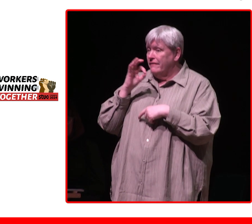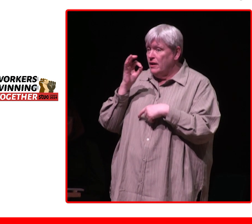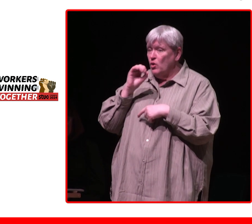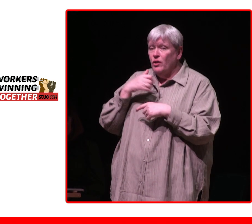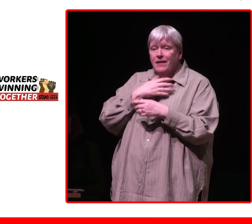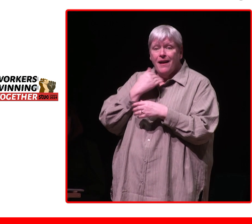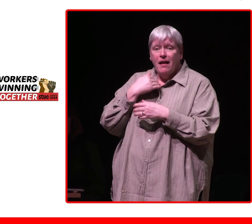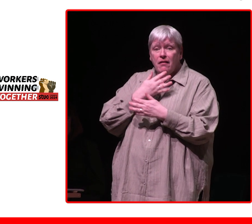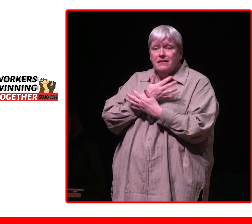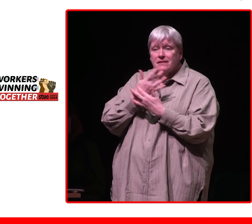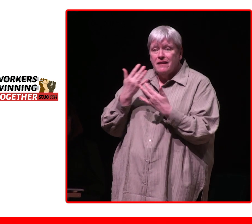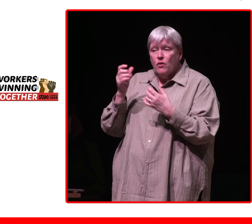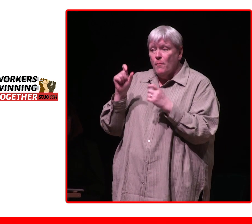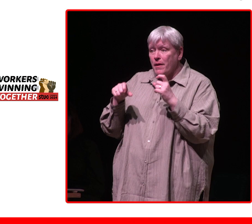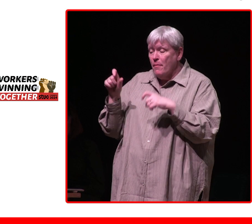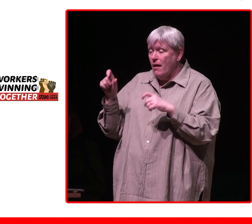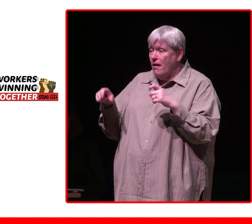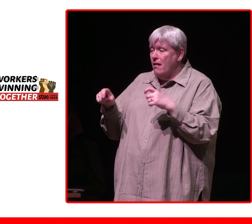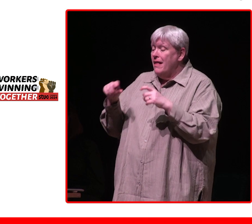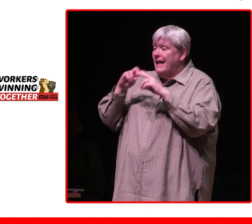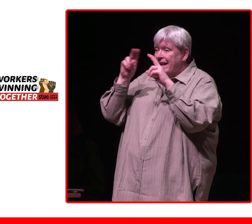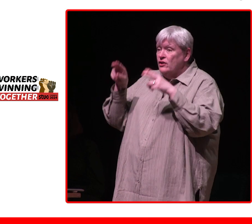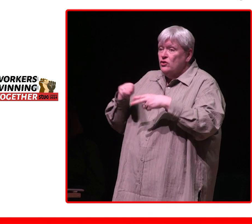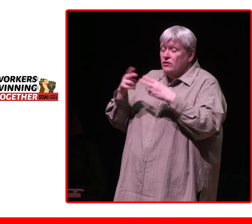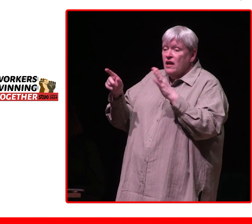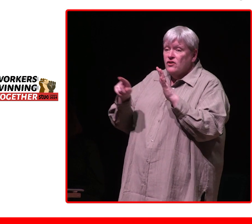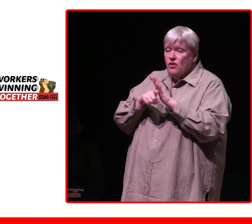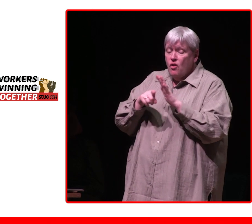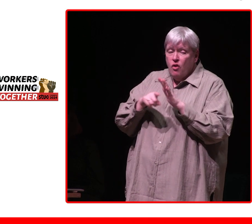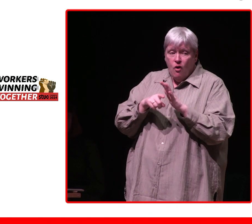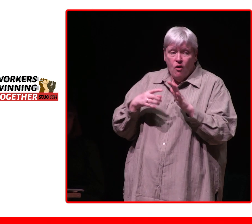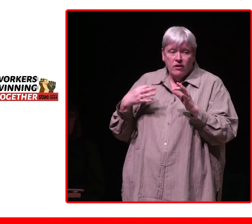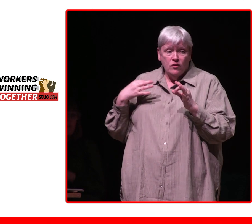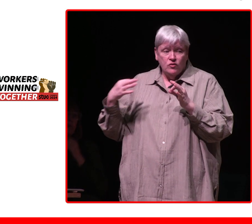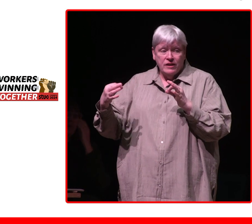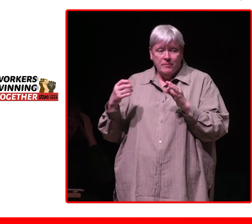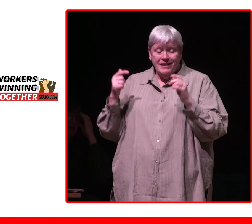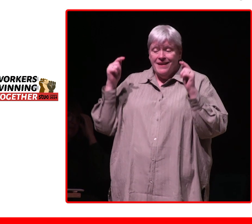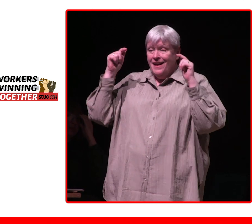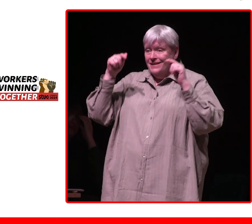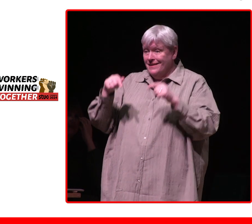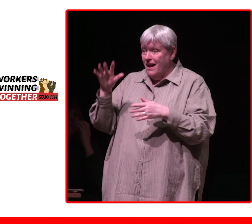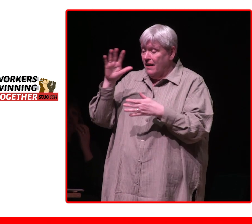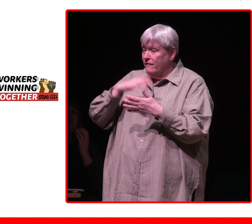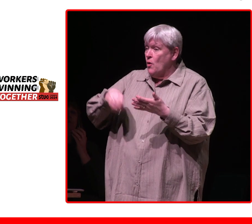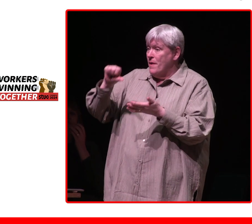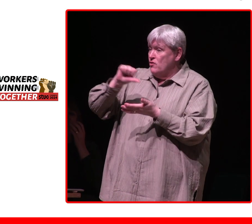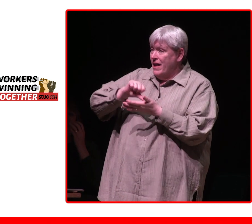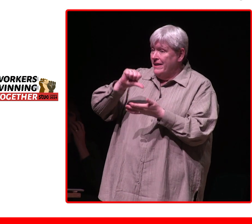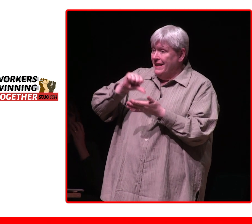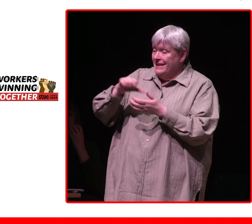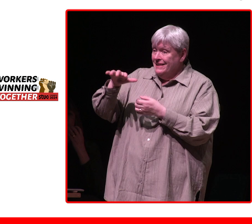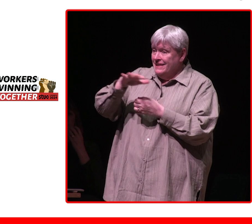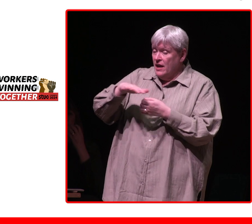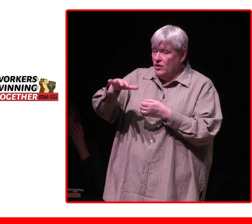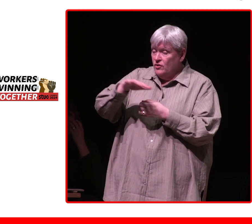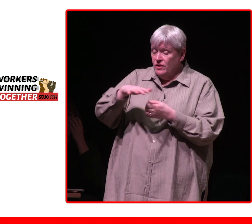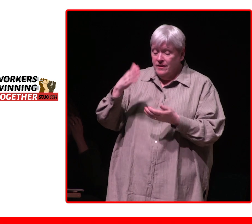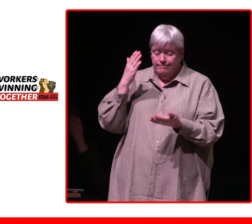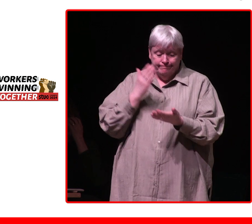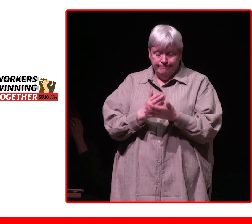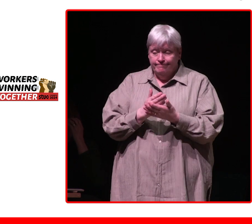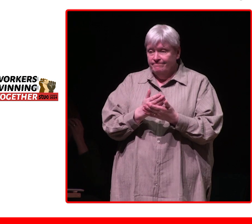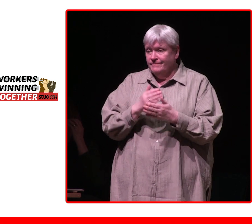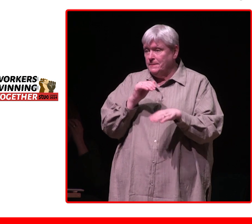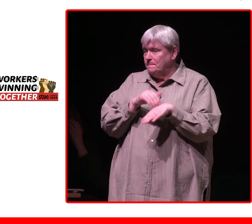people. Under international law, this represented an attack on Iranian territory. That deliberately